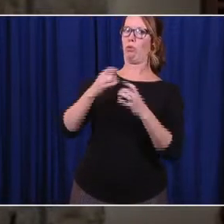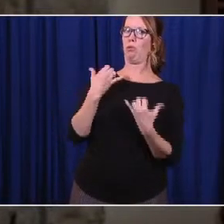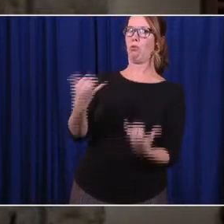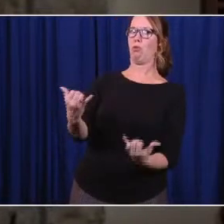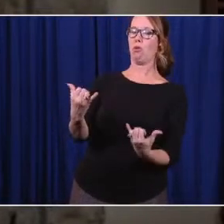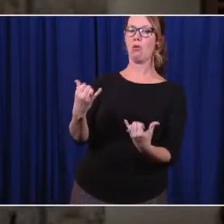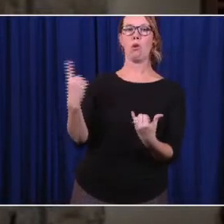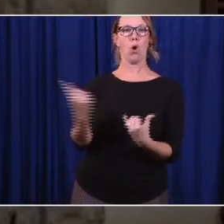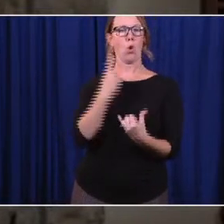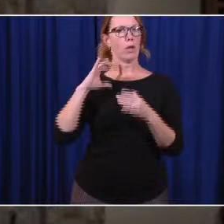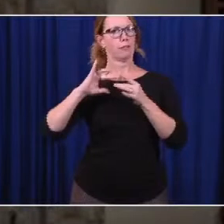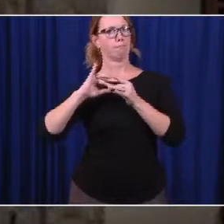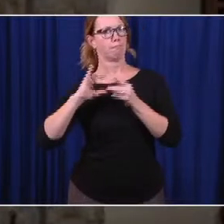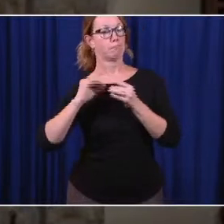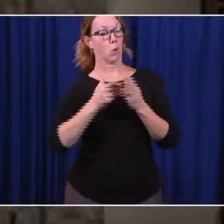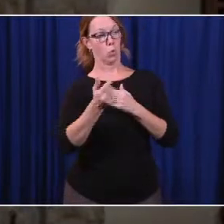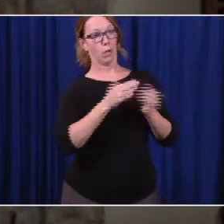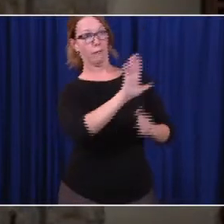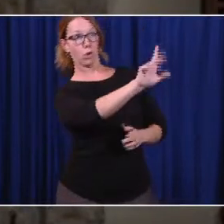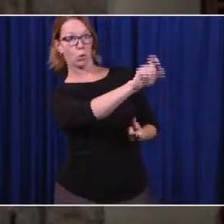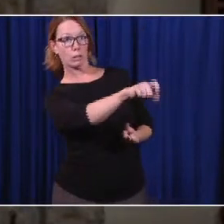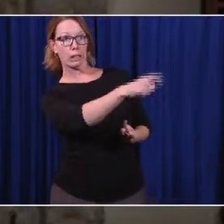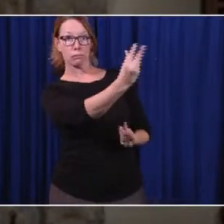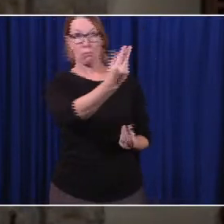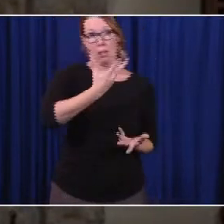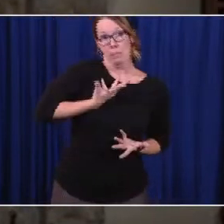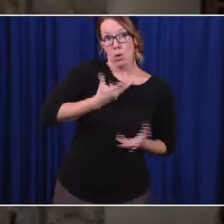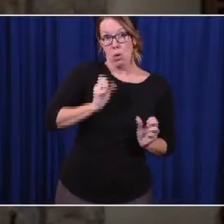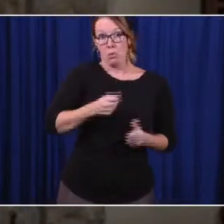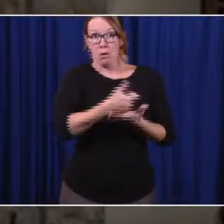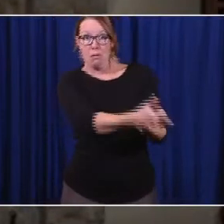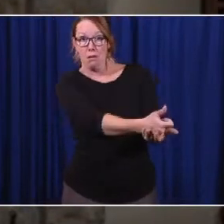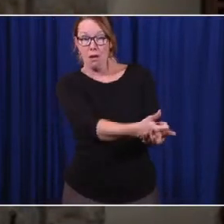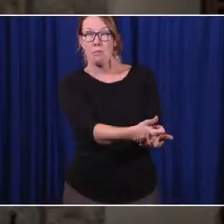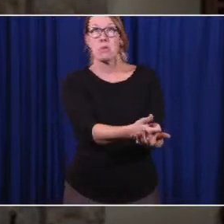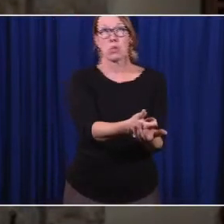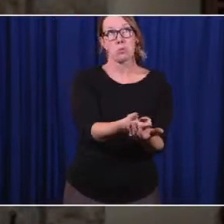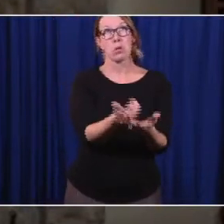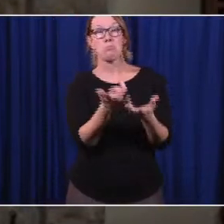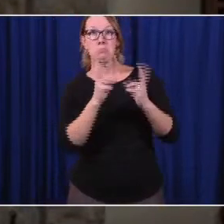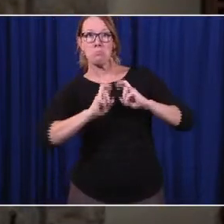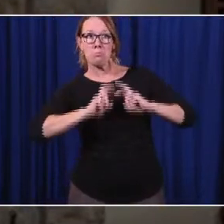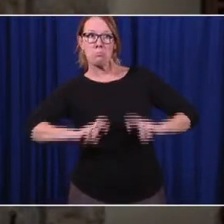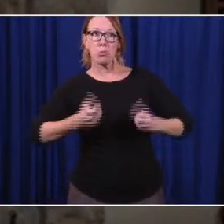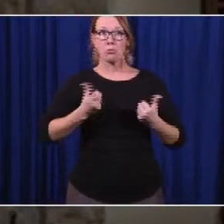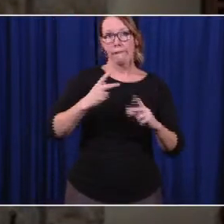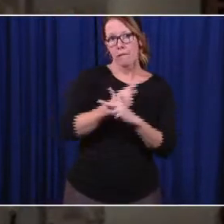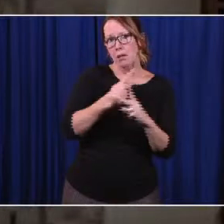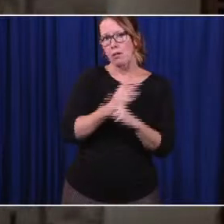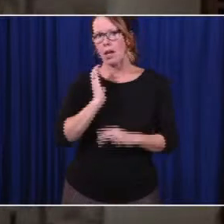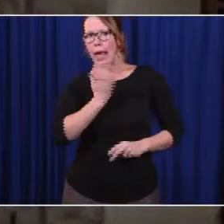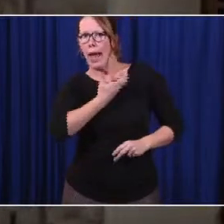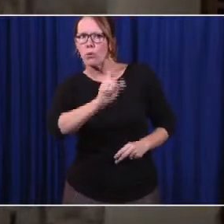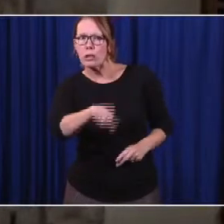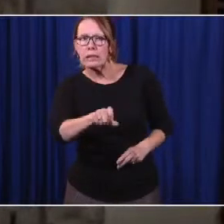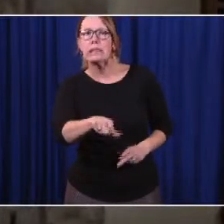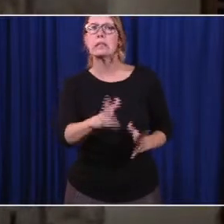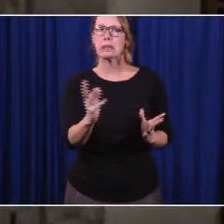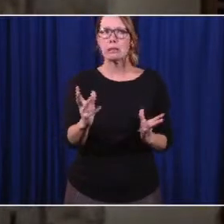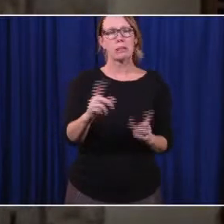is, whatever your needs are, let us know, we can help you. So we think we're moving forward. We think we have a